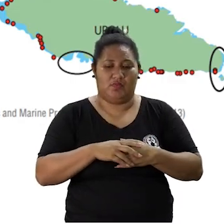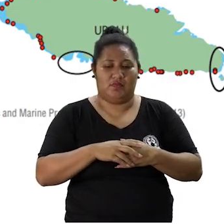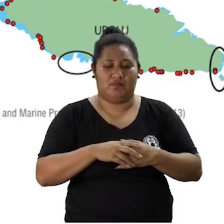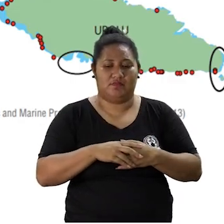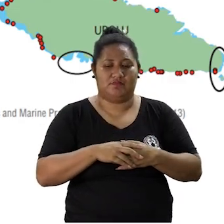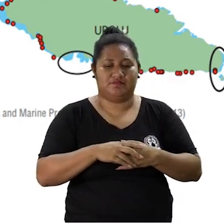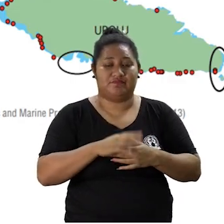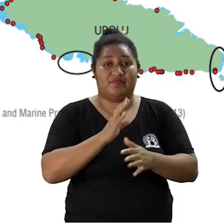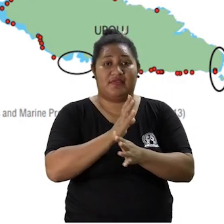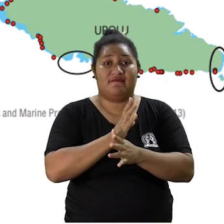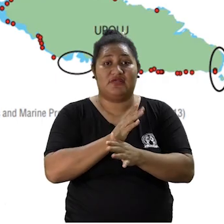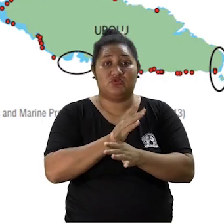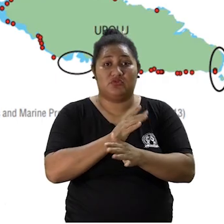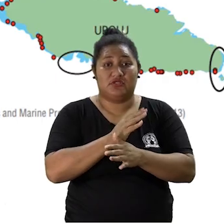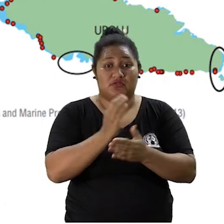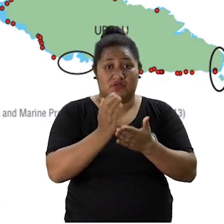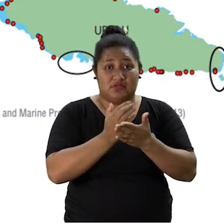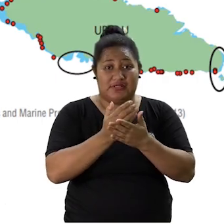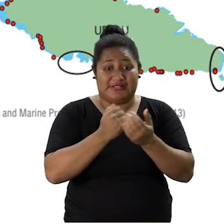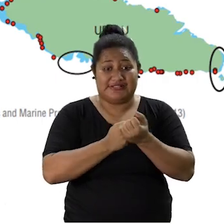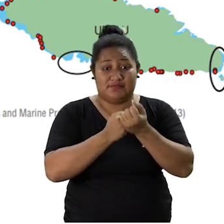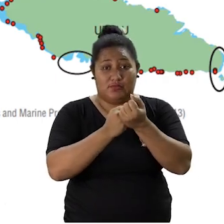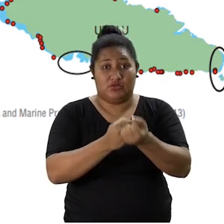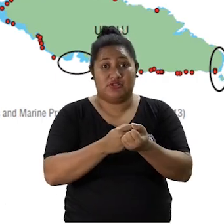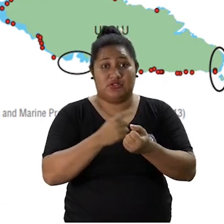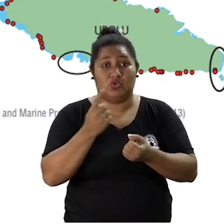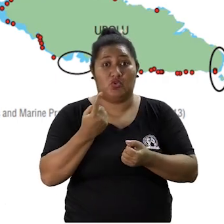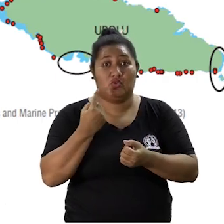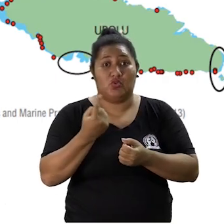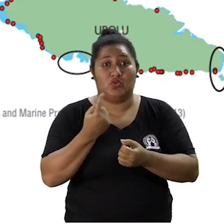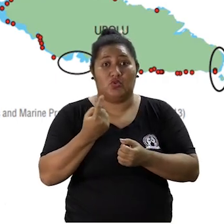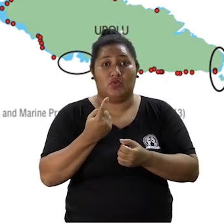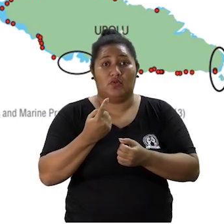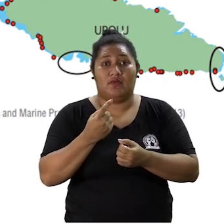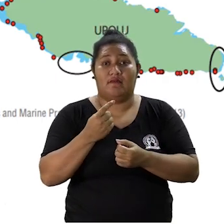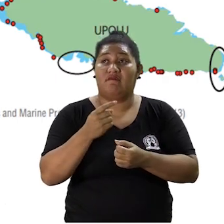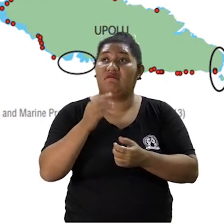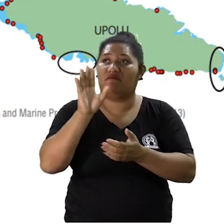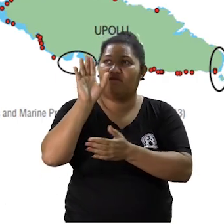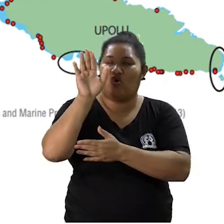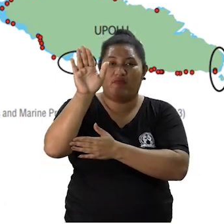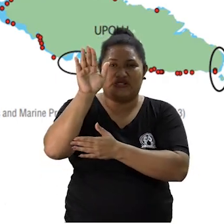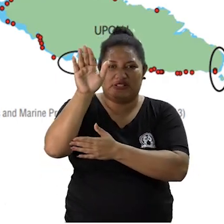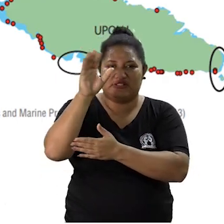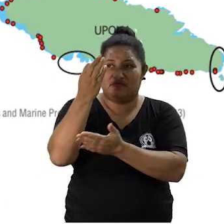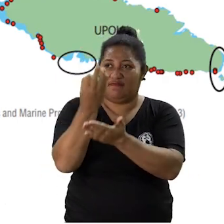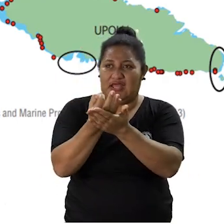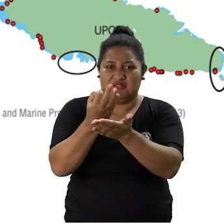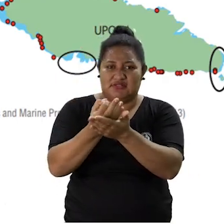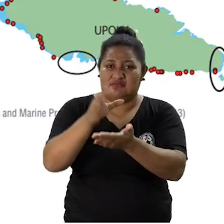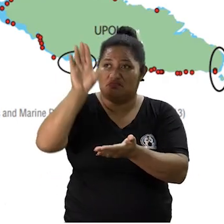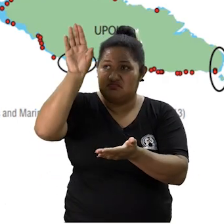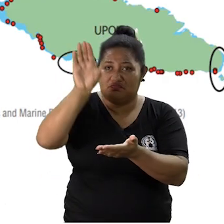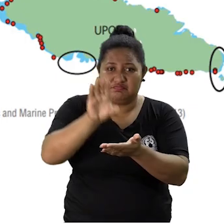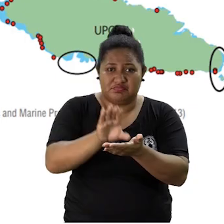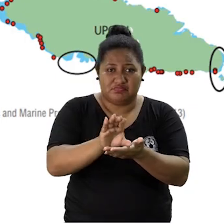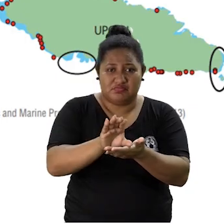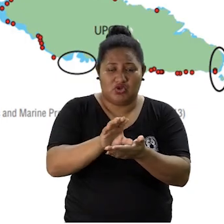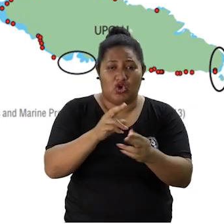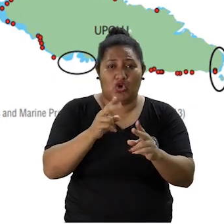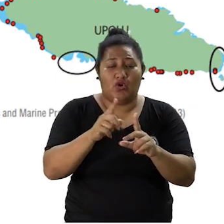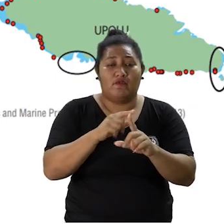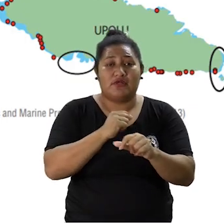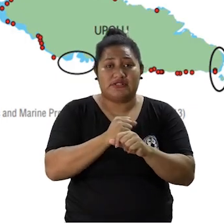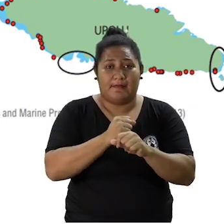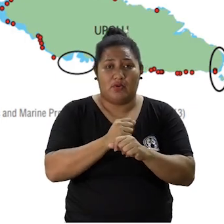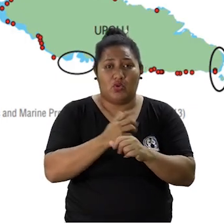Our fisheries reserve is supported by foreign aid and funding programs. Moni